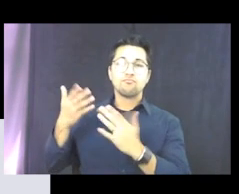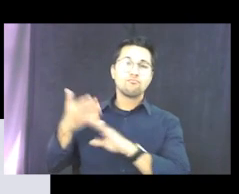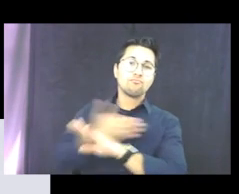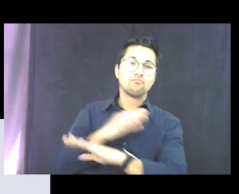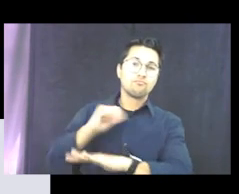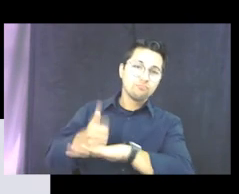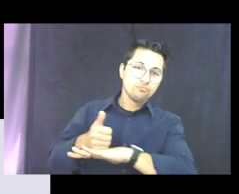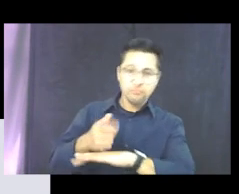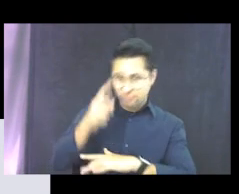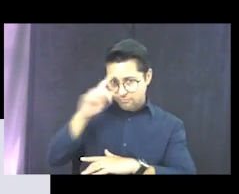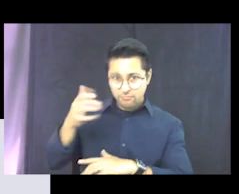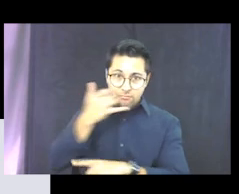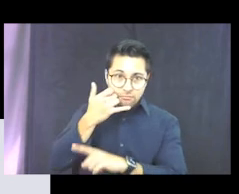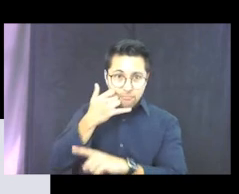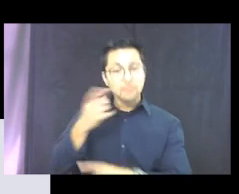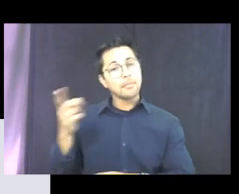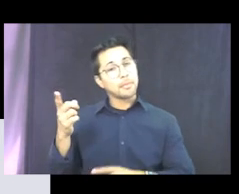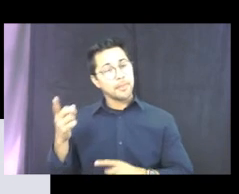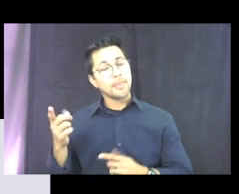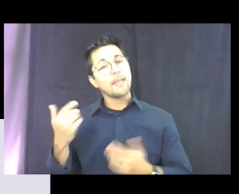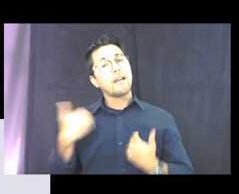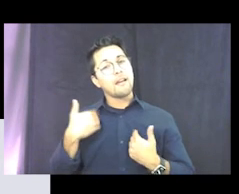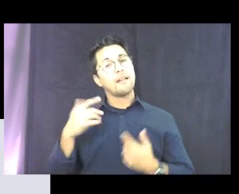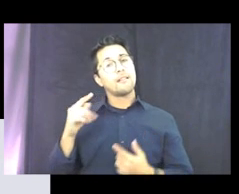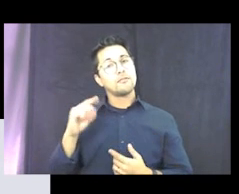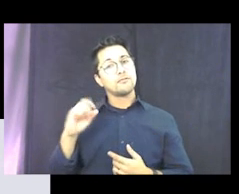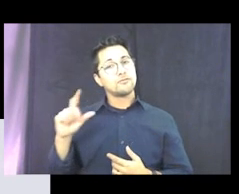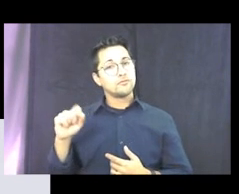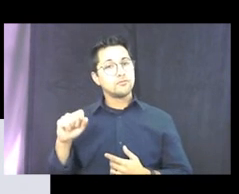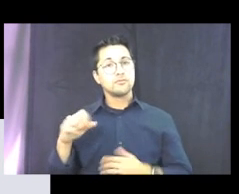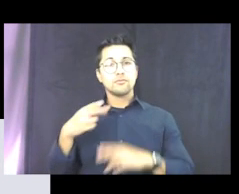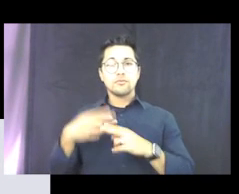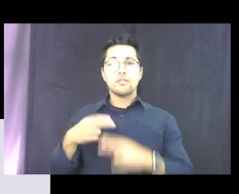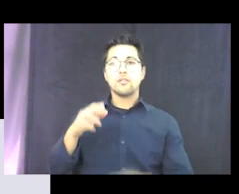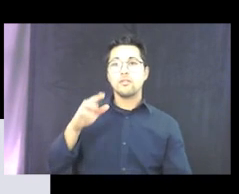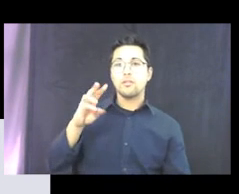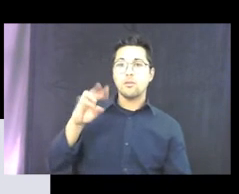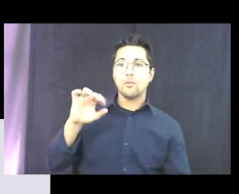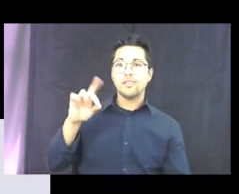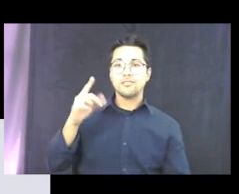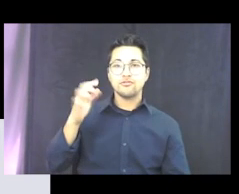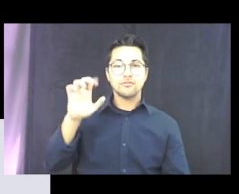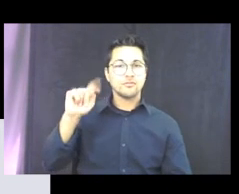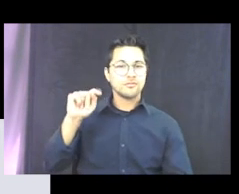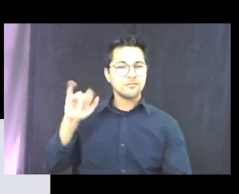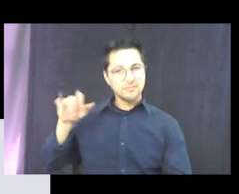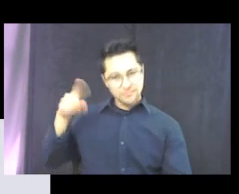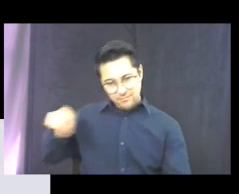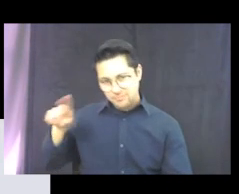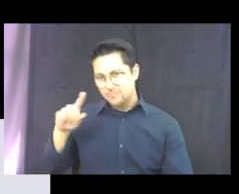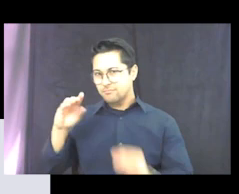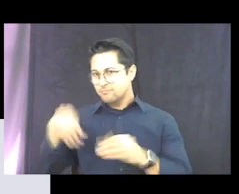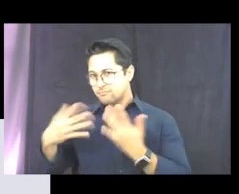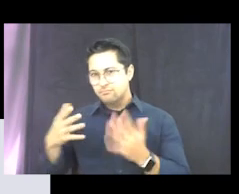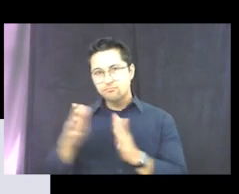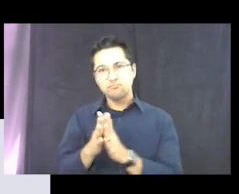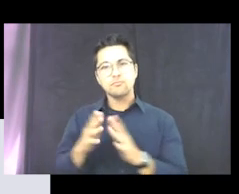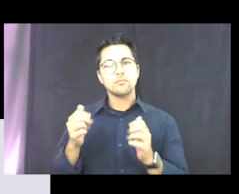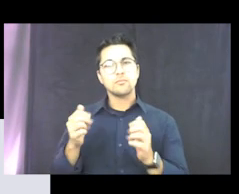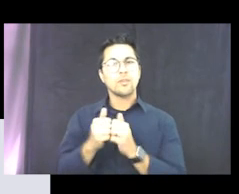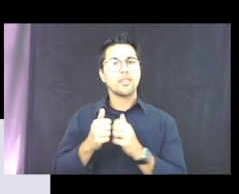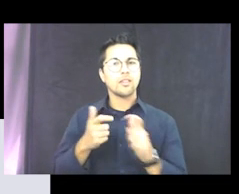on their devices, there are tools named Android widgets. These widgets can provide you with a quick access